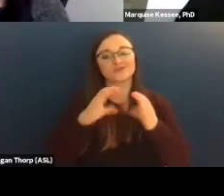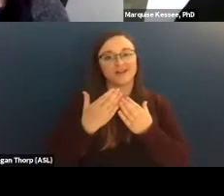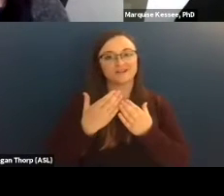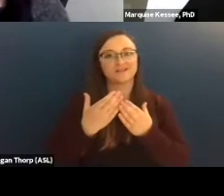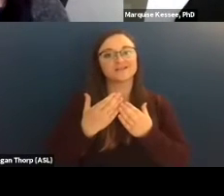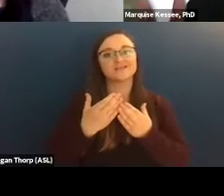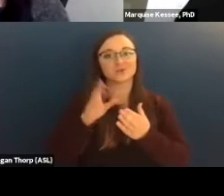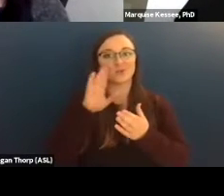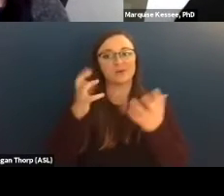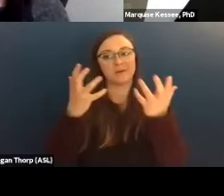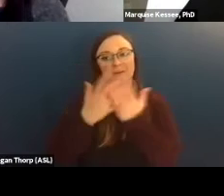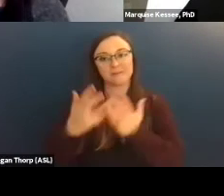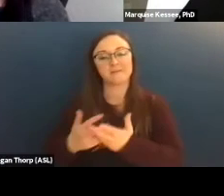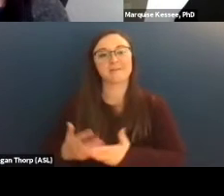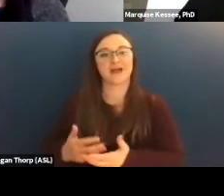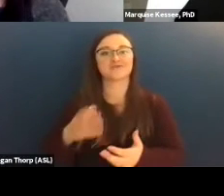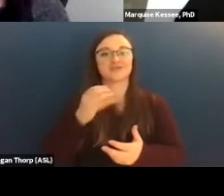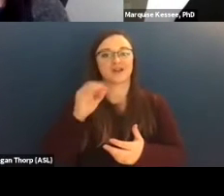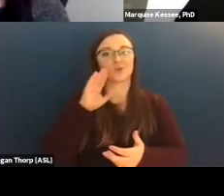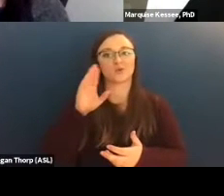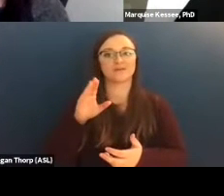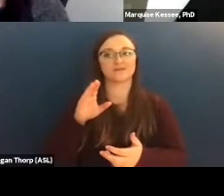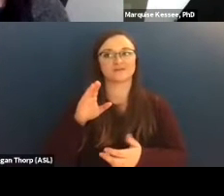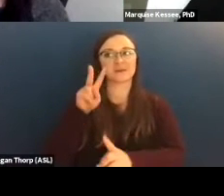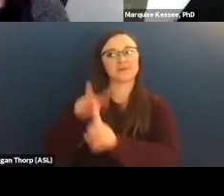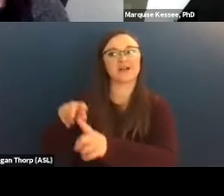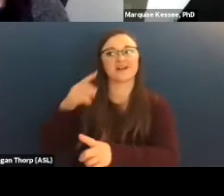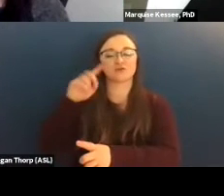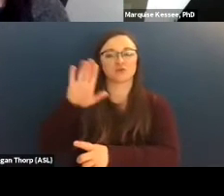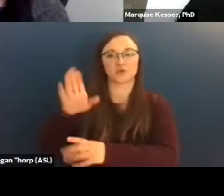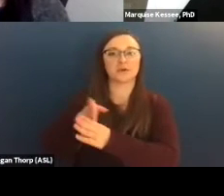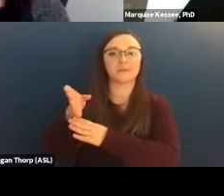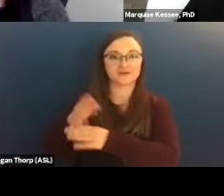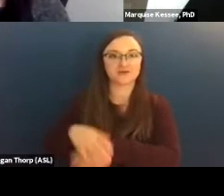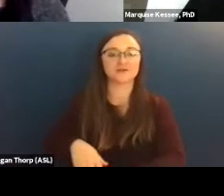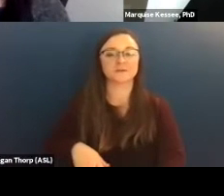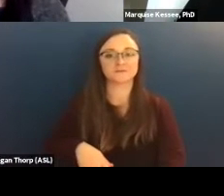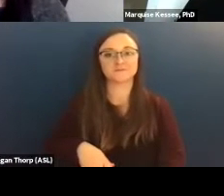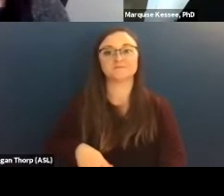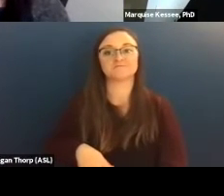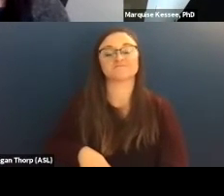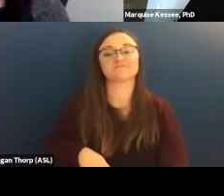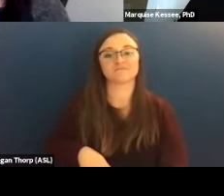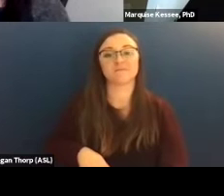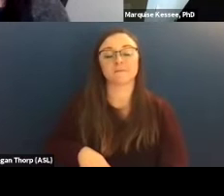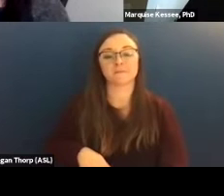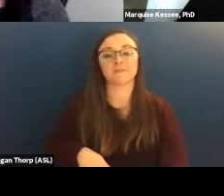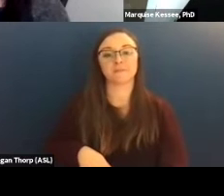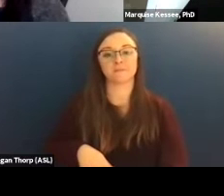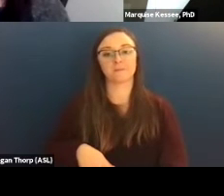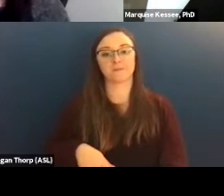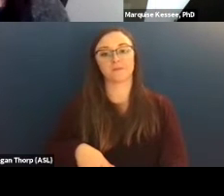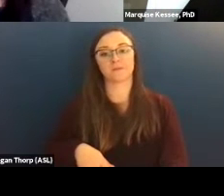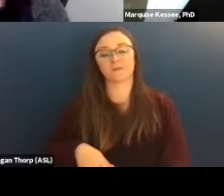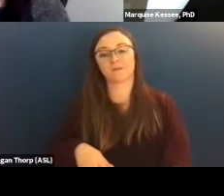yours, you know, are going to make the list, and which ones maybe, you know, kind of borderline, or which ones don't qualify. You